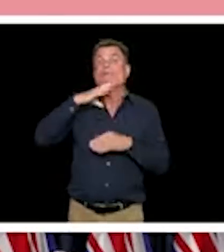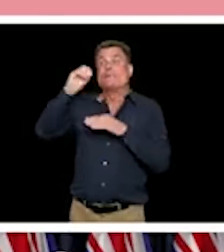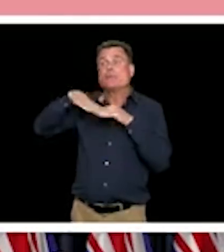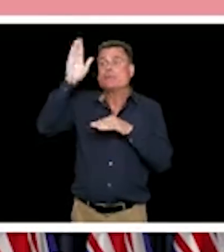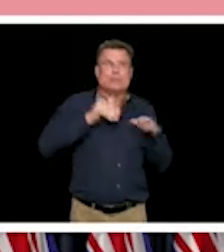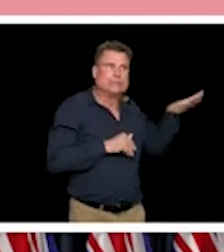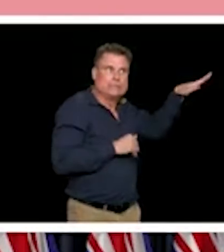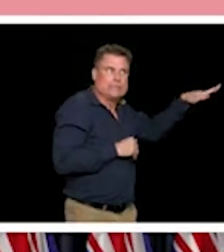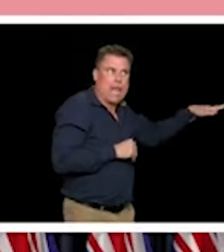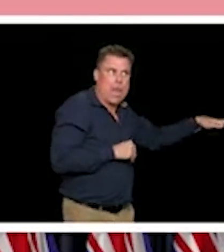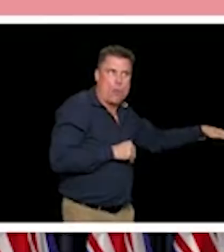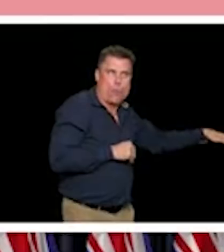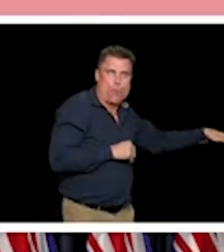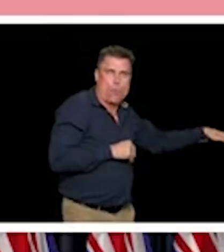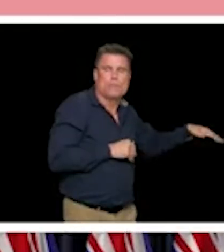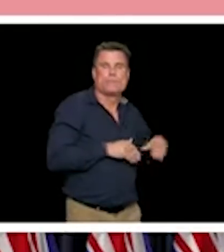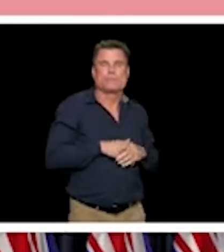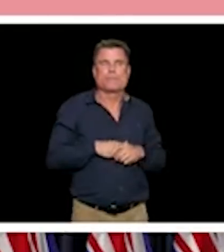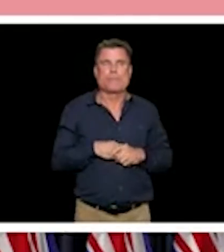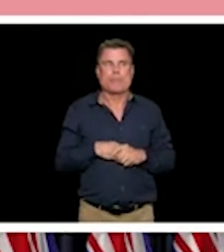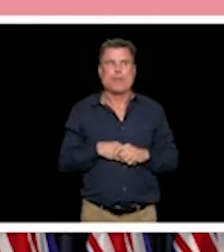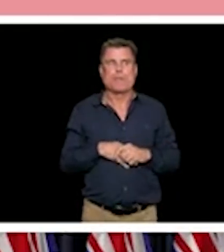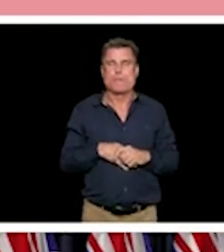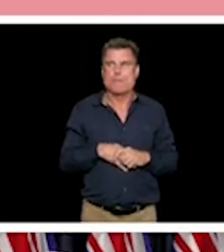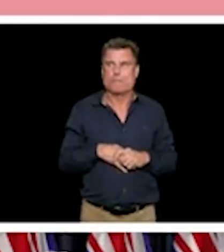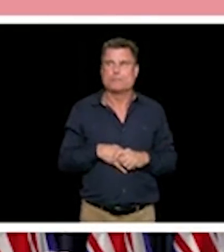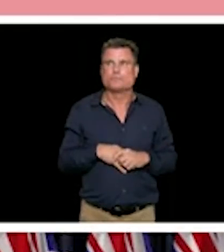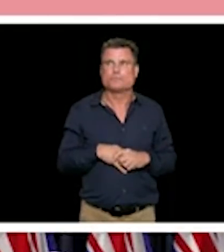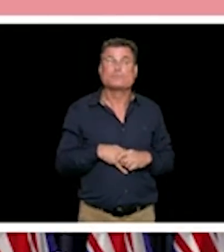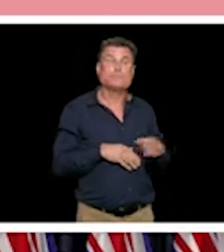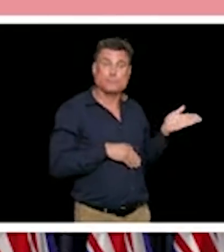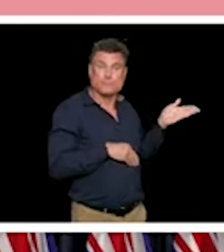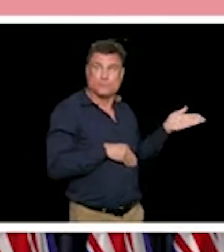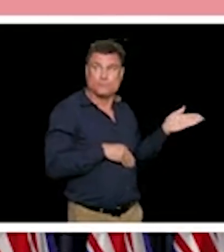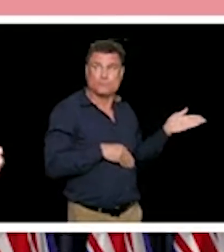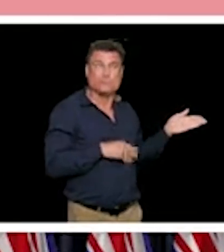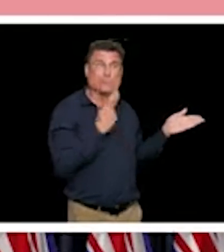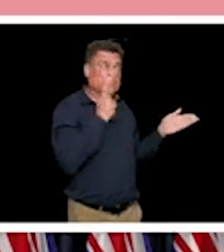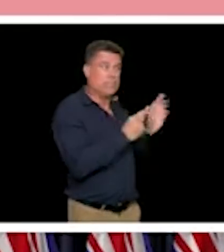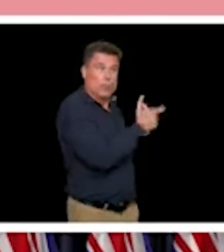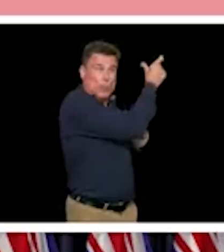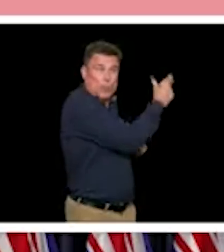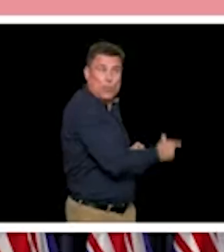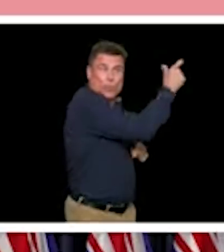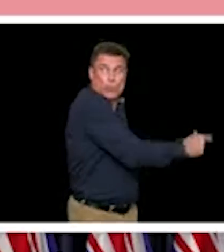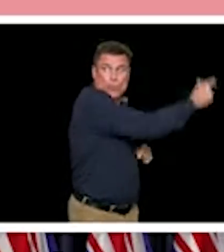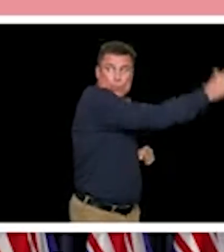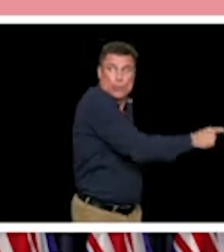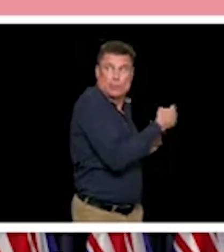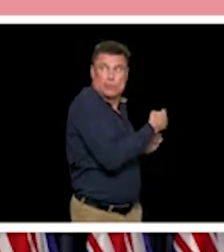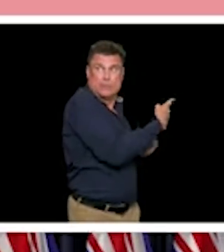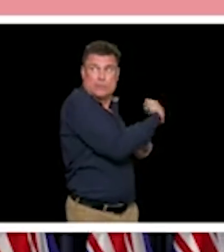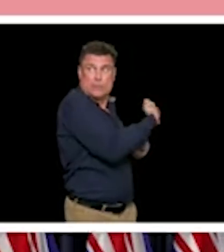by phase of our pandemic. So the first bars represent January to May January to middle